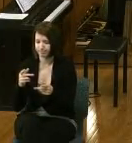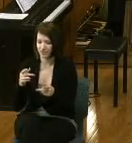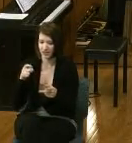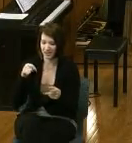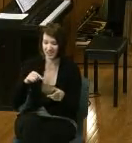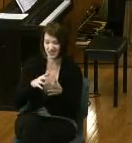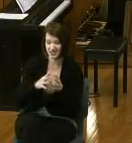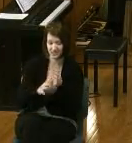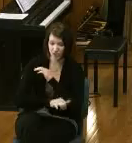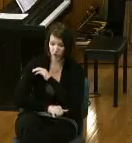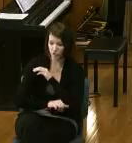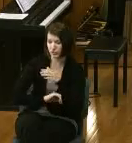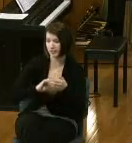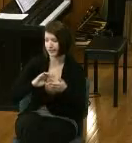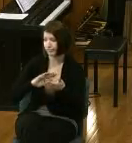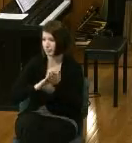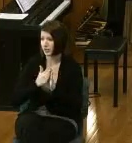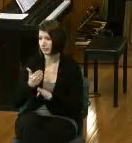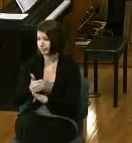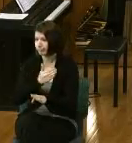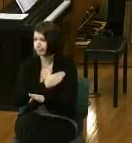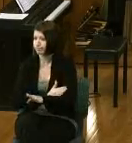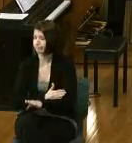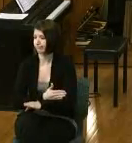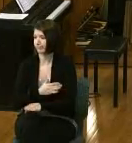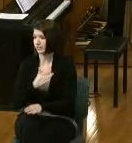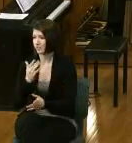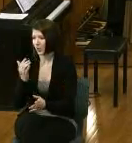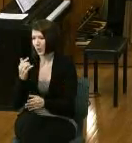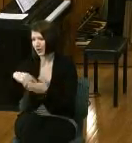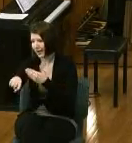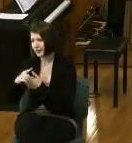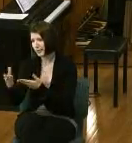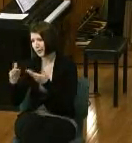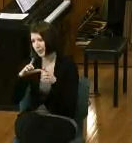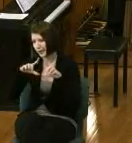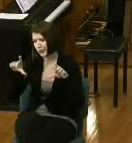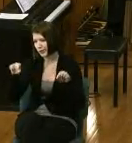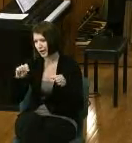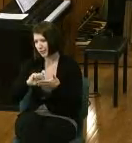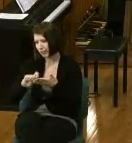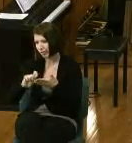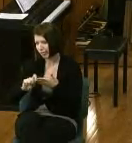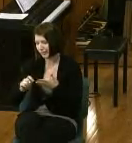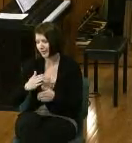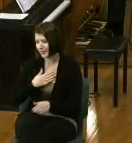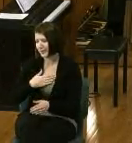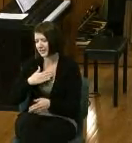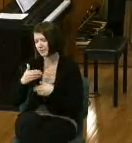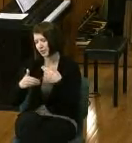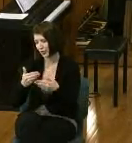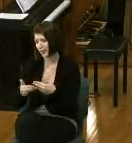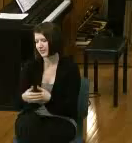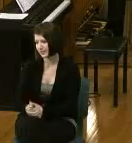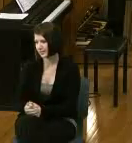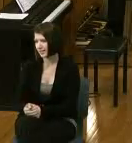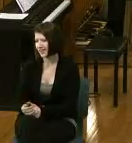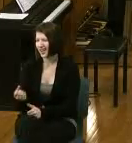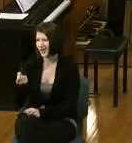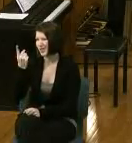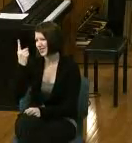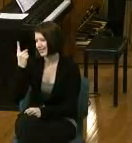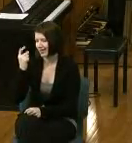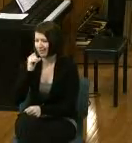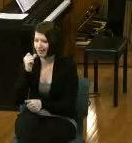So next week, just remember to bring your checkbooks and be as generous as you possibly can. I understand that everyone can't